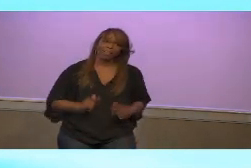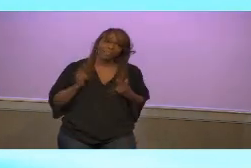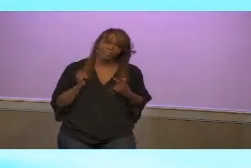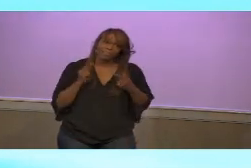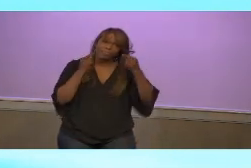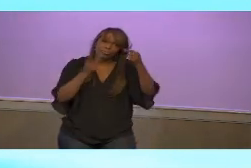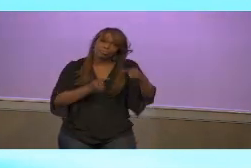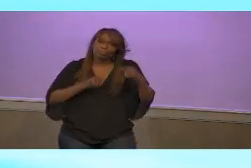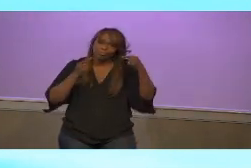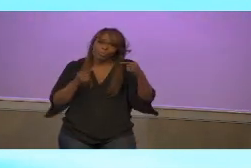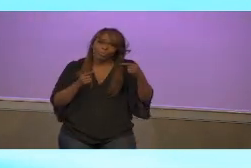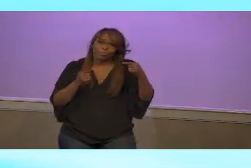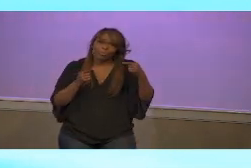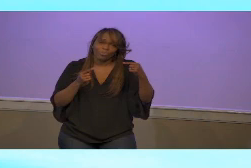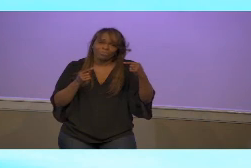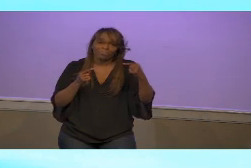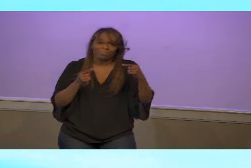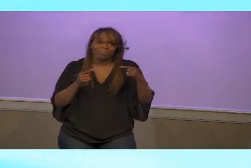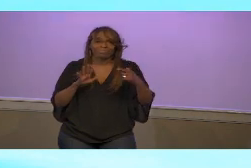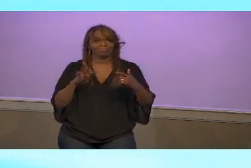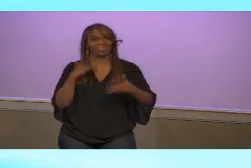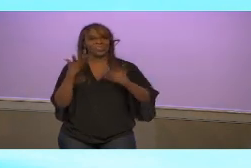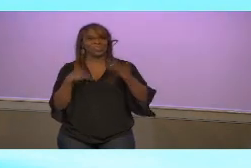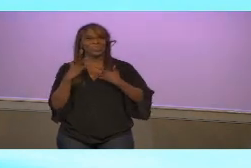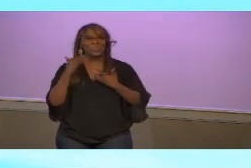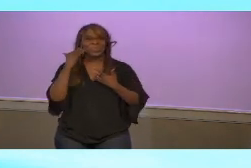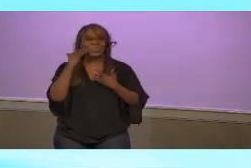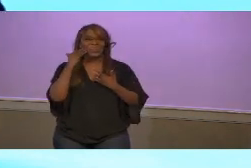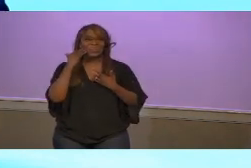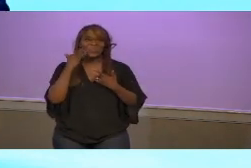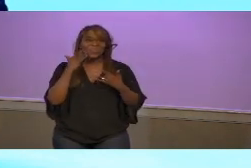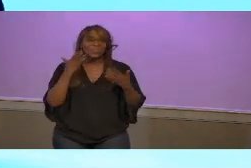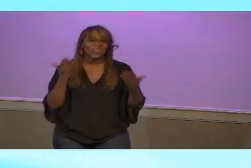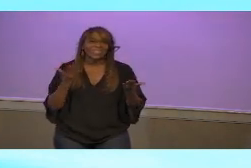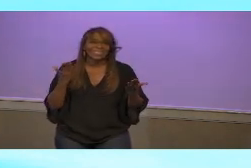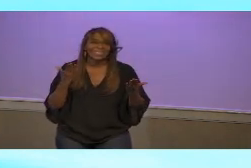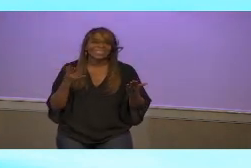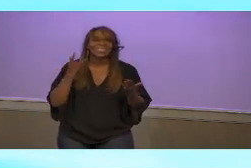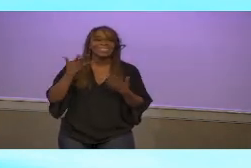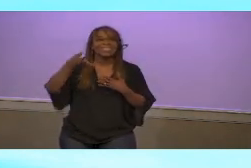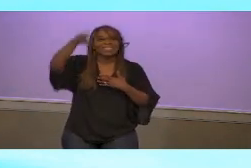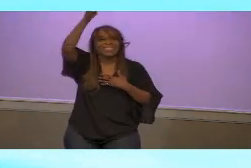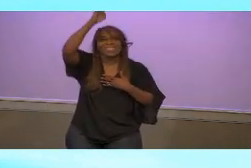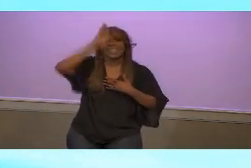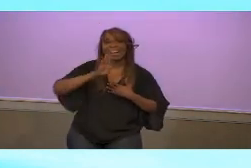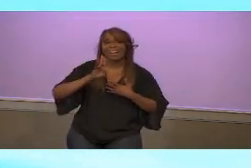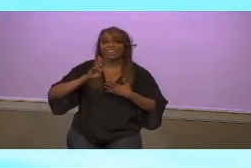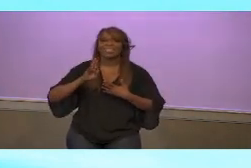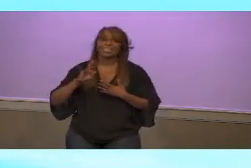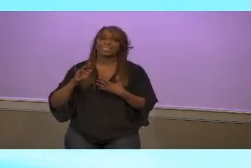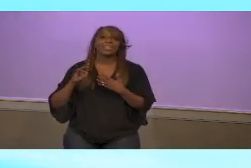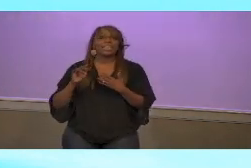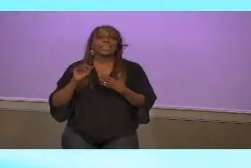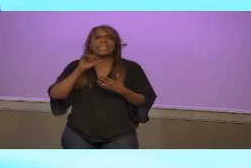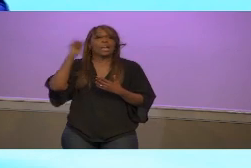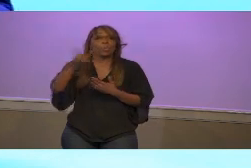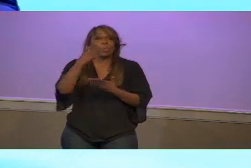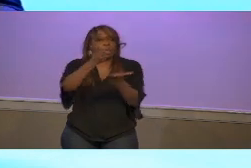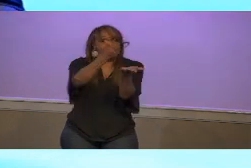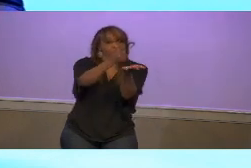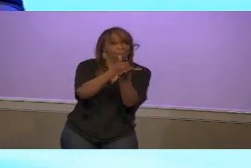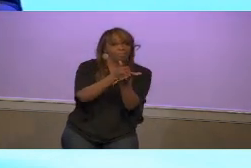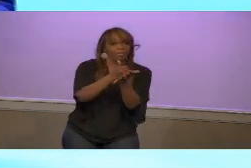struggle. Boy, it's a joy to know that we have a God that is not only our help in